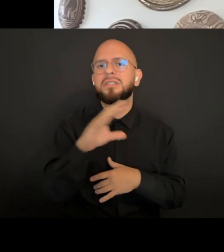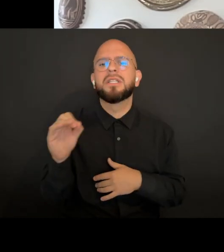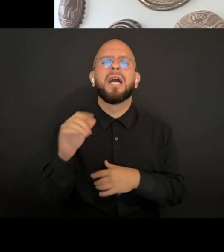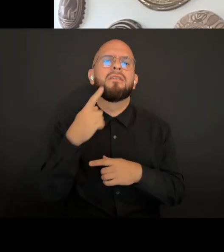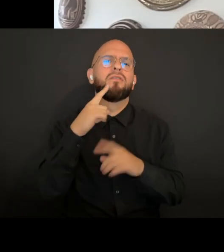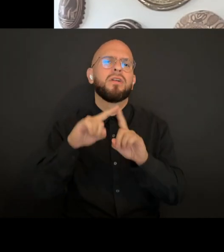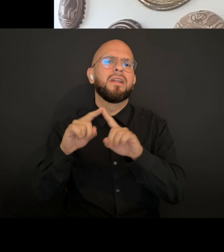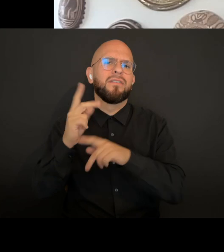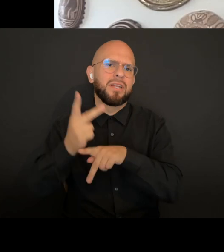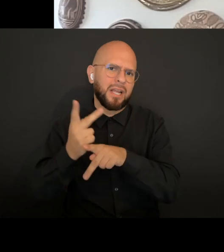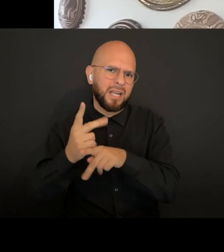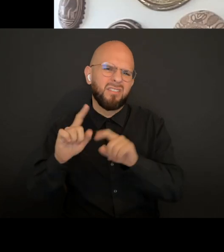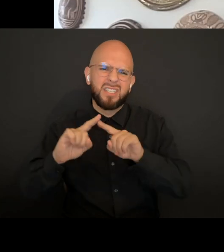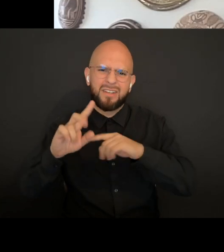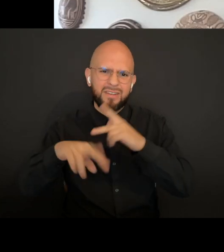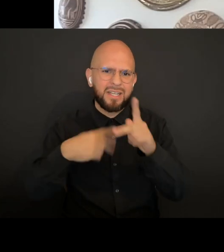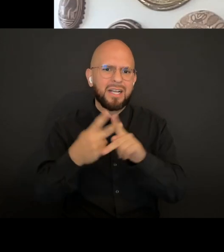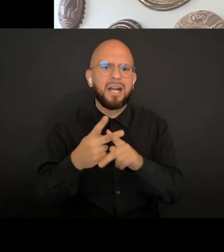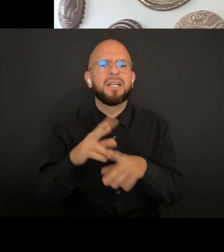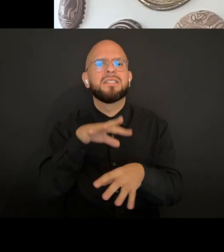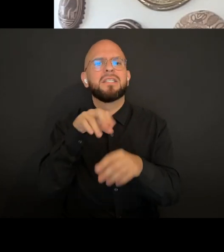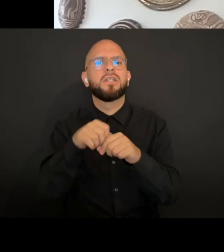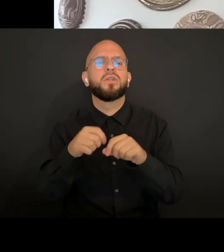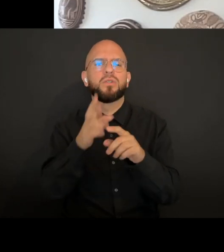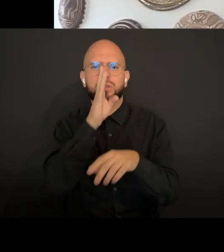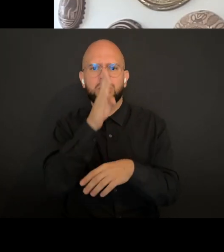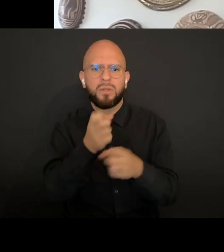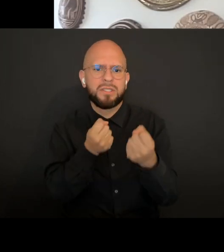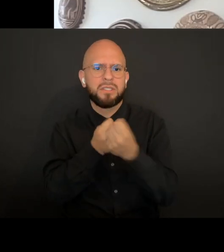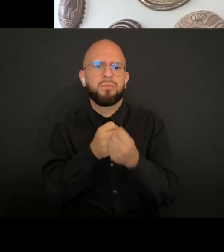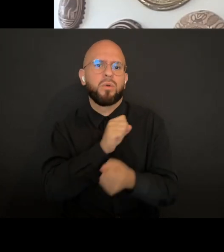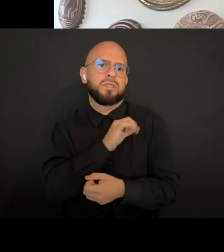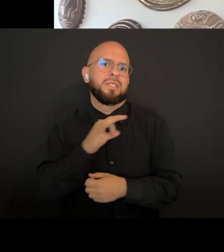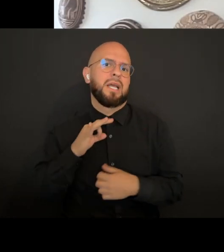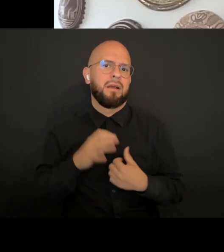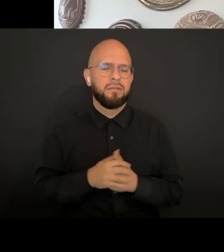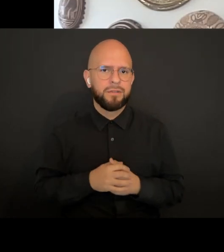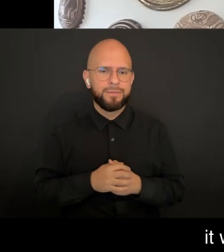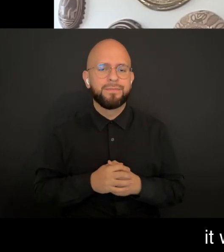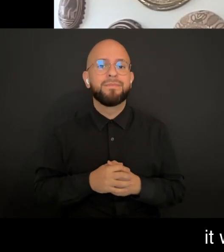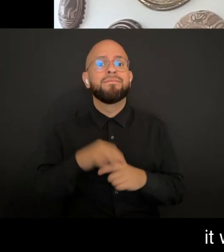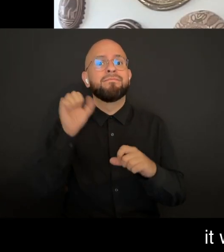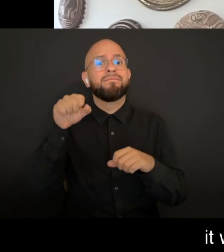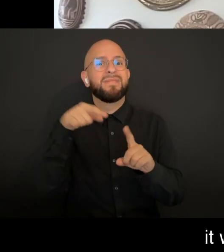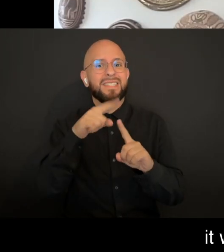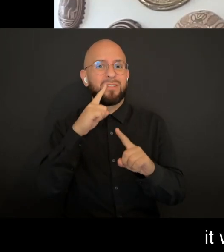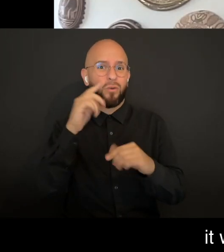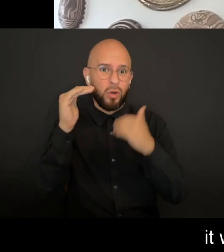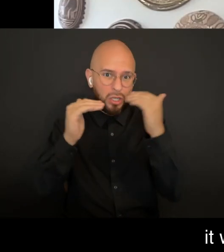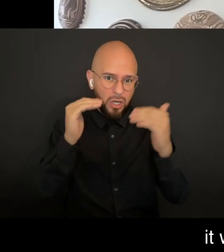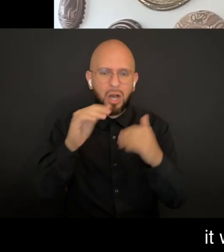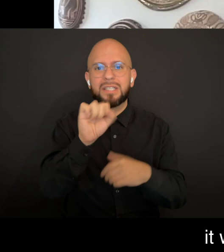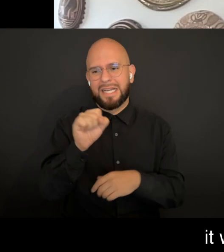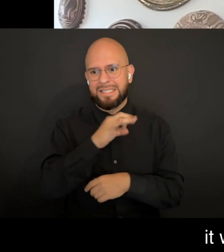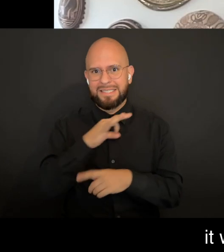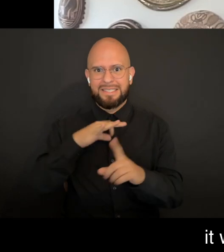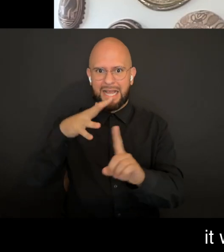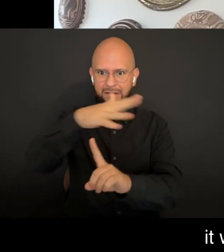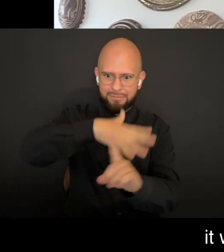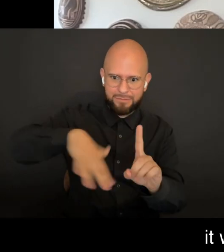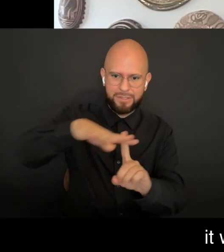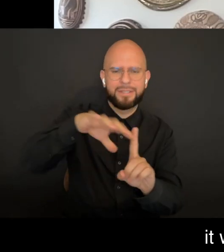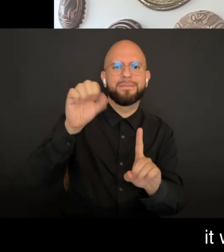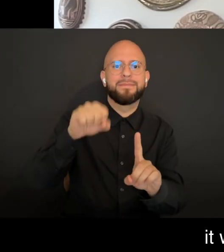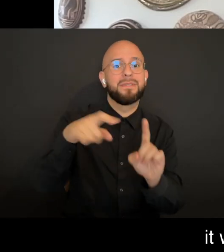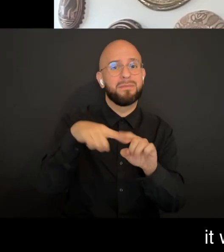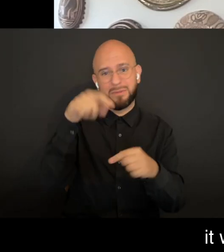families and caregivers of many kinds, including direct support staff. While it was meant for the adults and the staff around them,